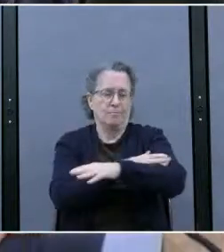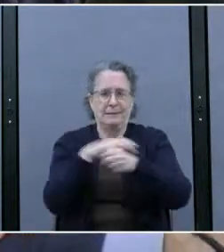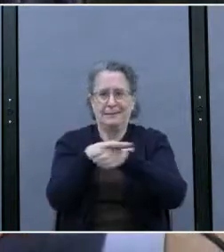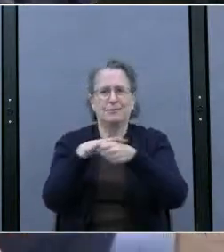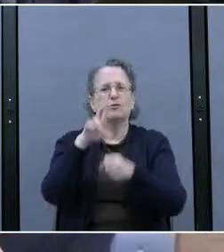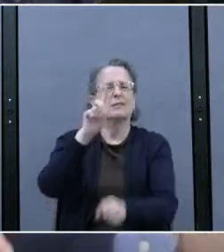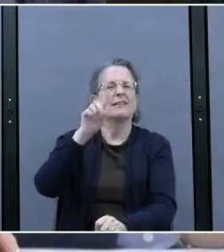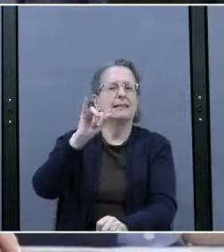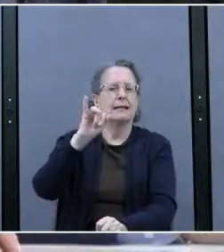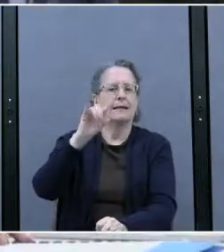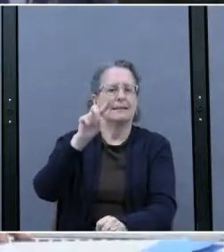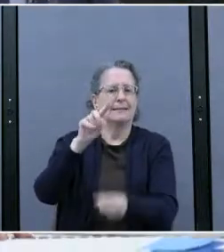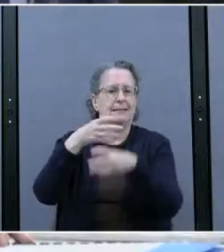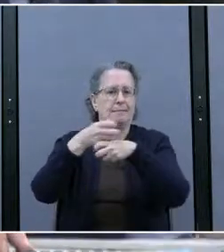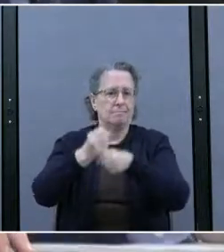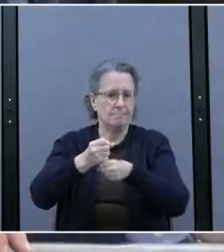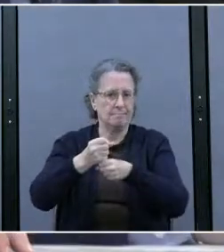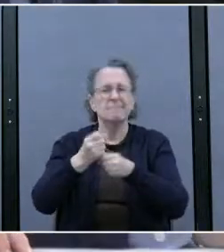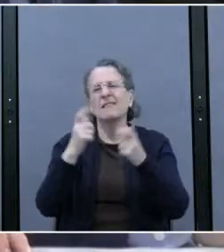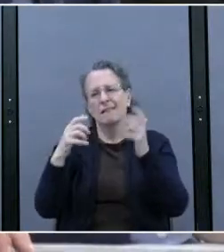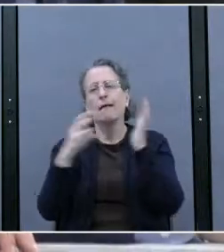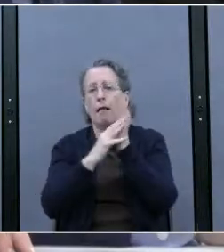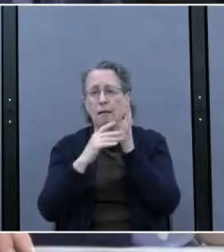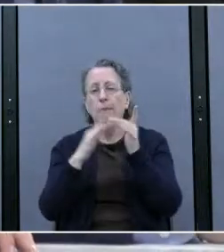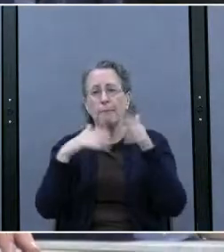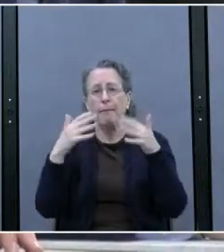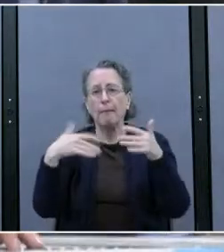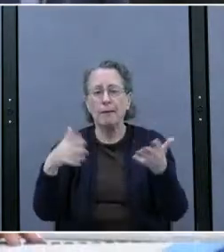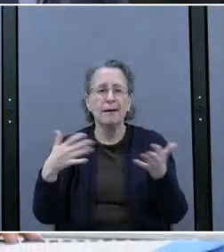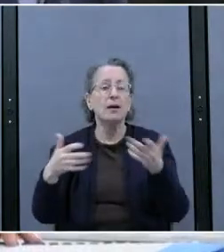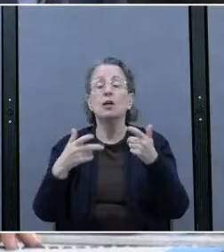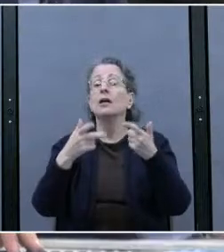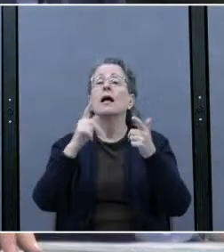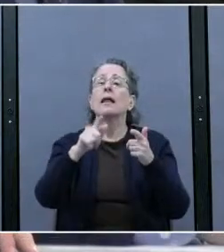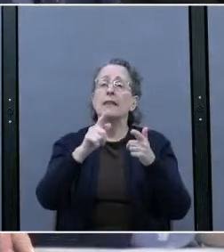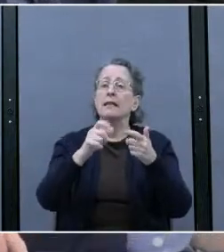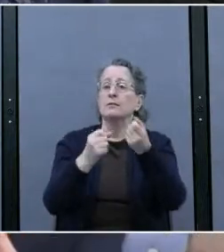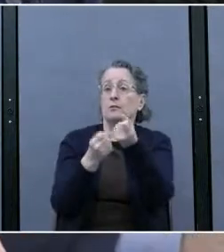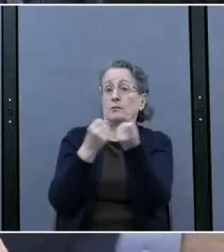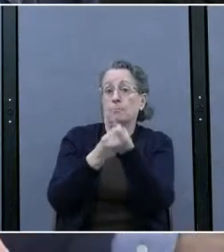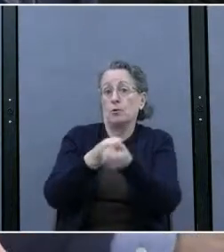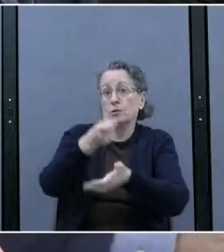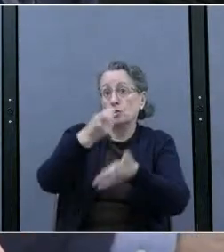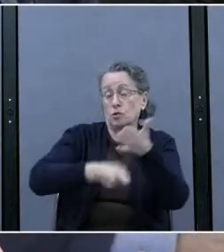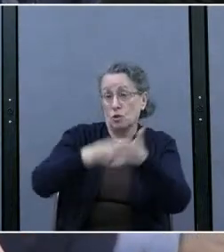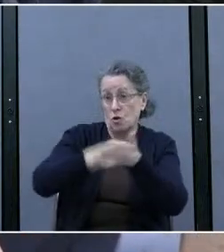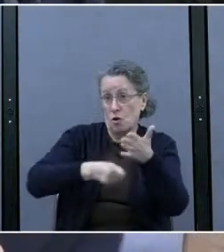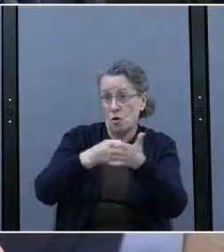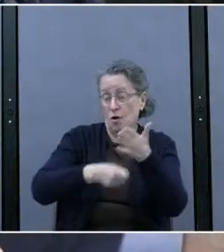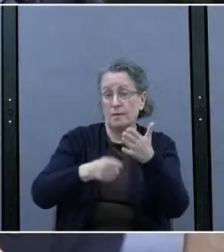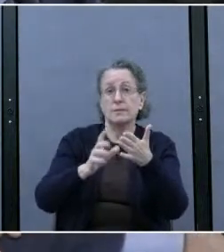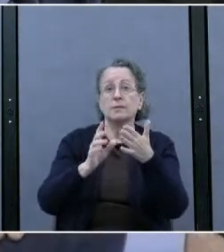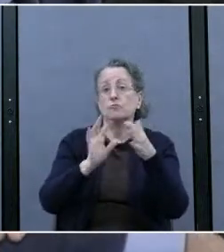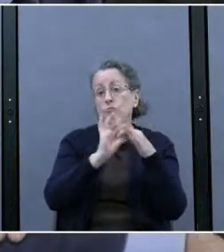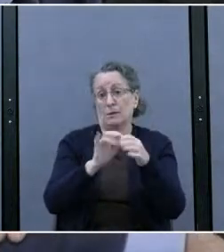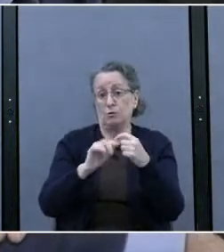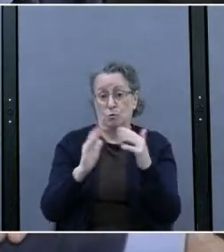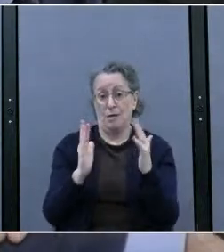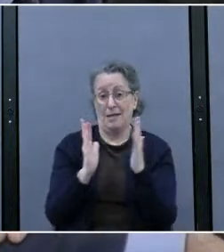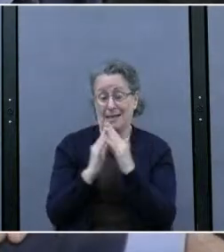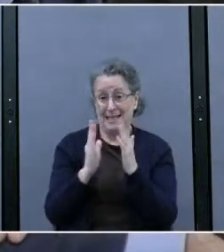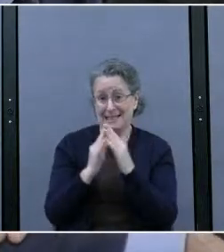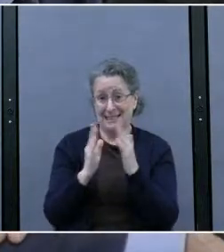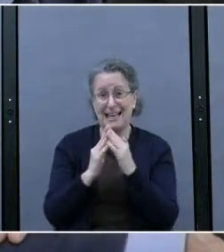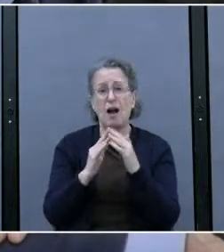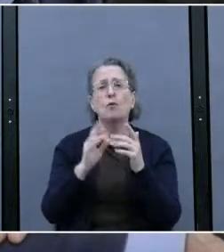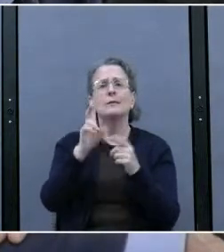delineated, yada, yada, yada, to be used for capital and operating costs of projects of the town's duly designated downtown organization,